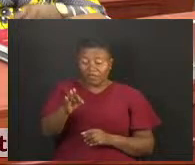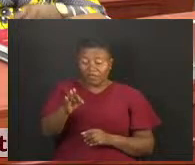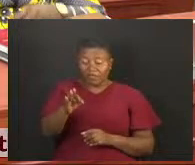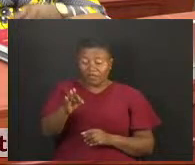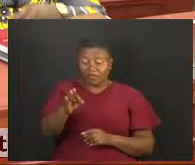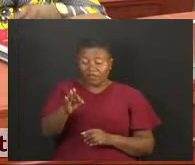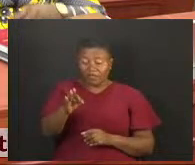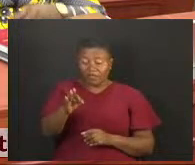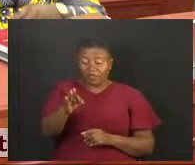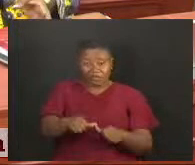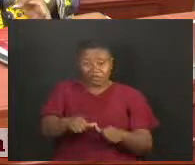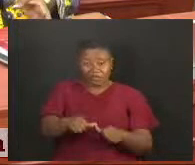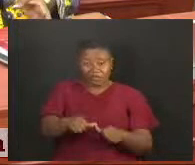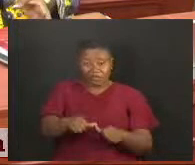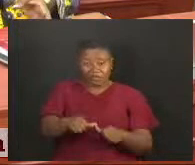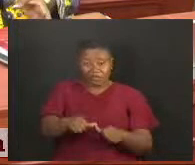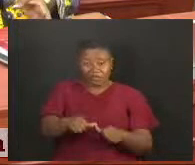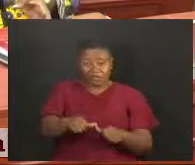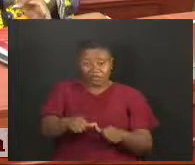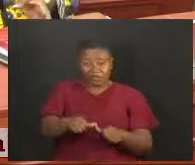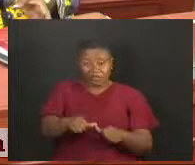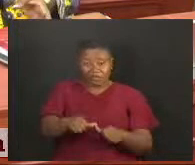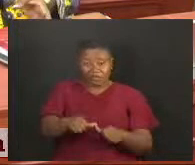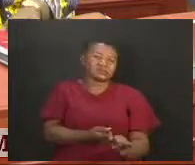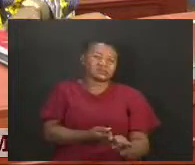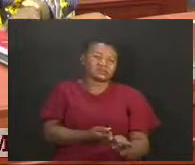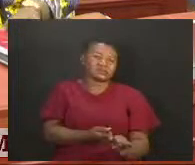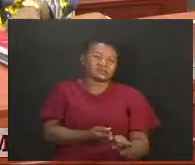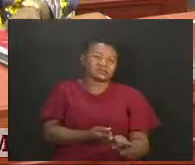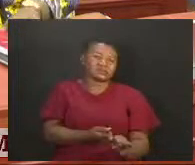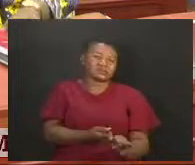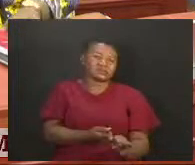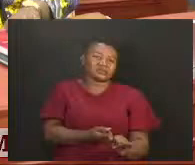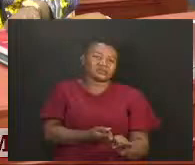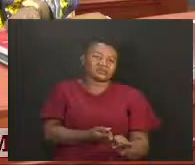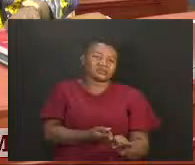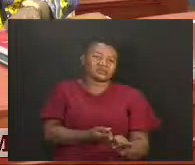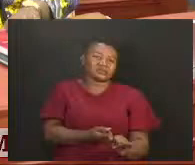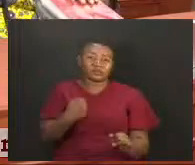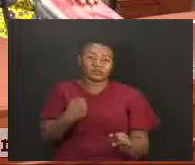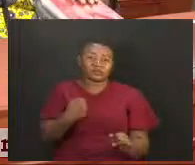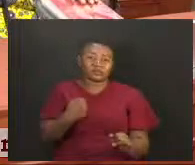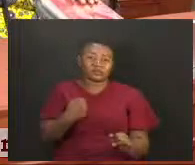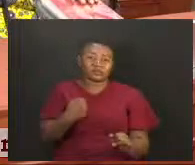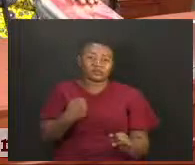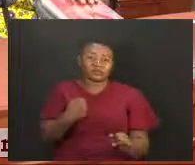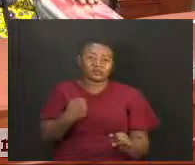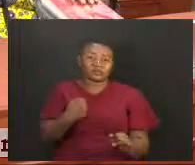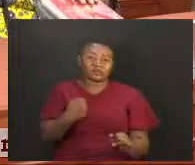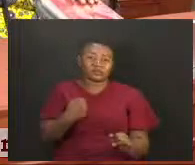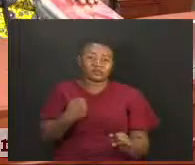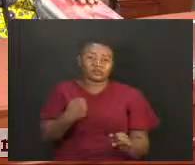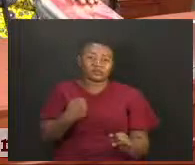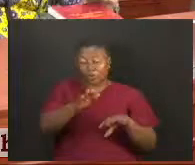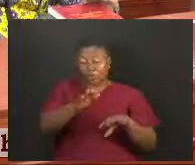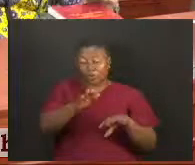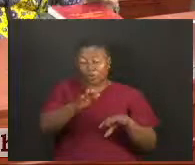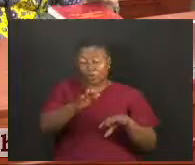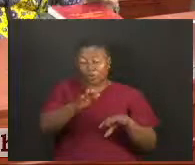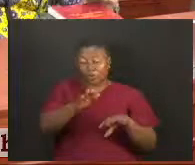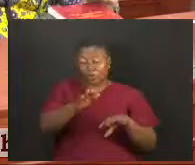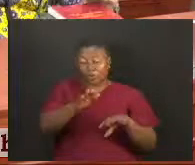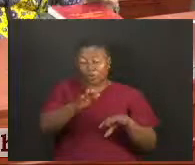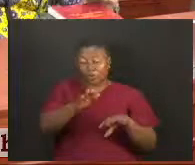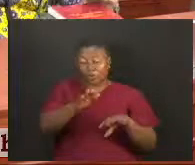let us start the comments on this budget statement here and now, because this Azam